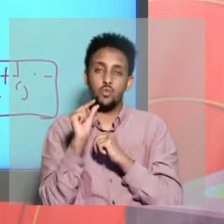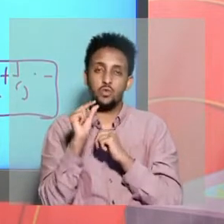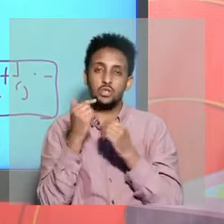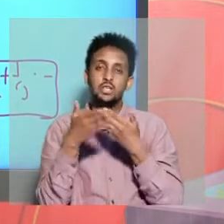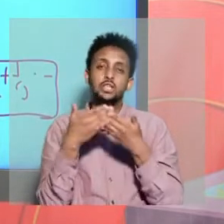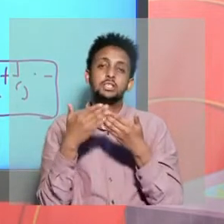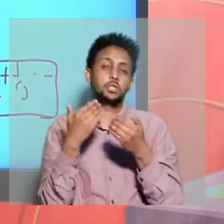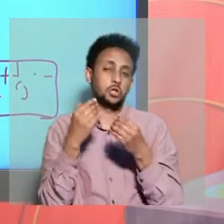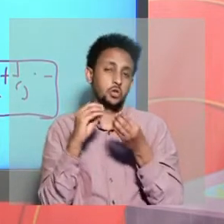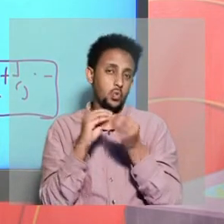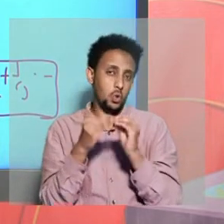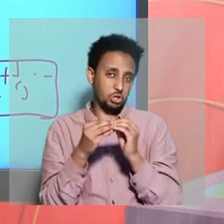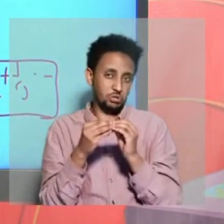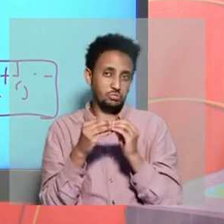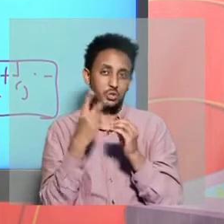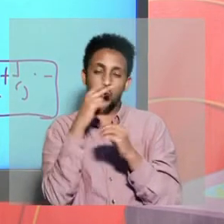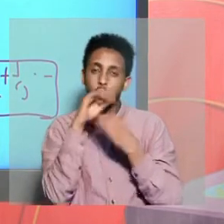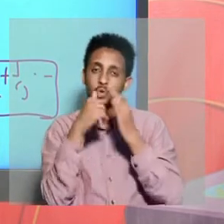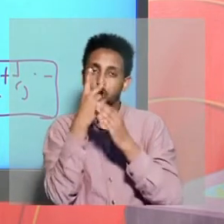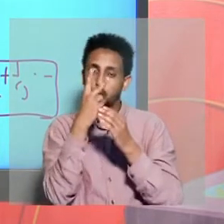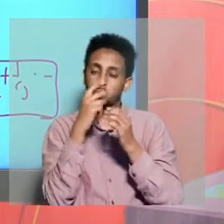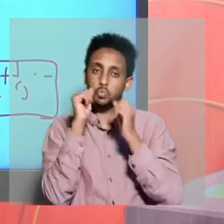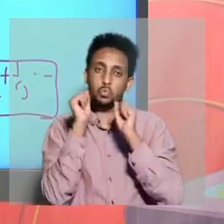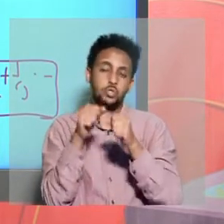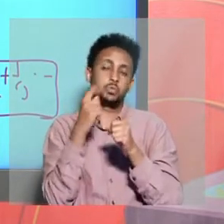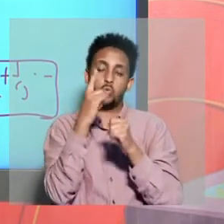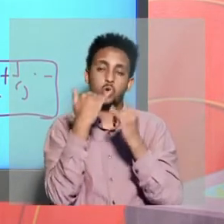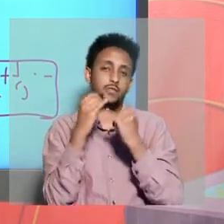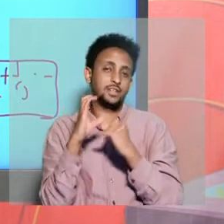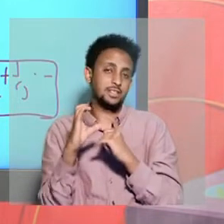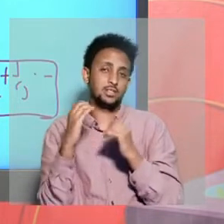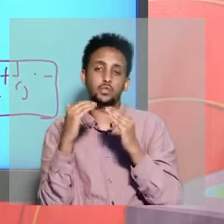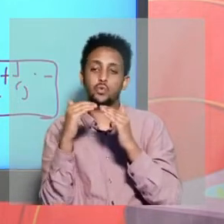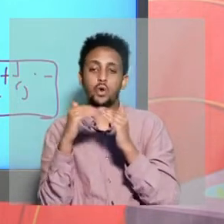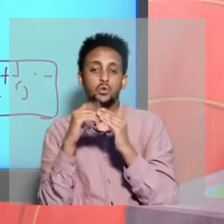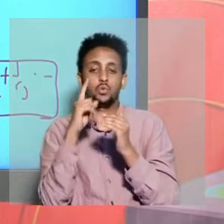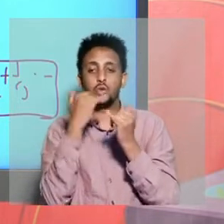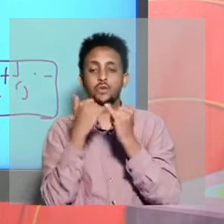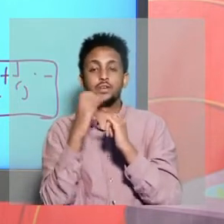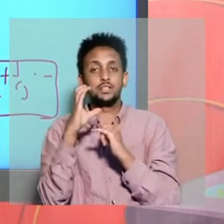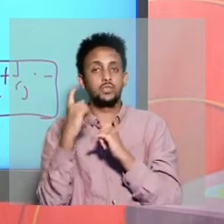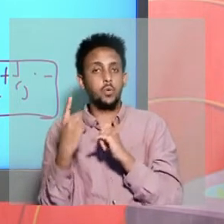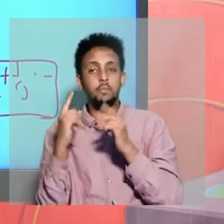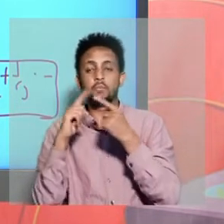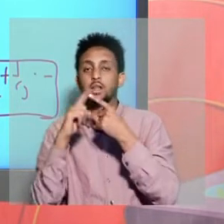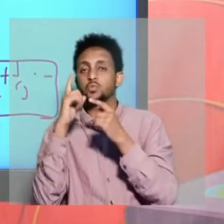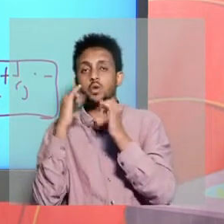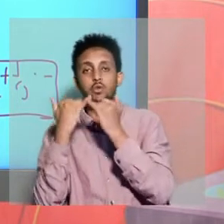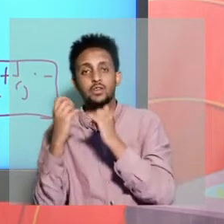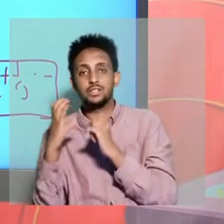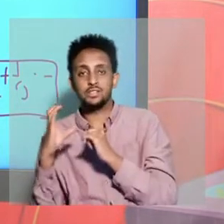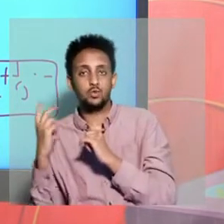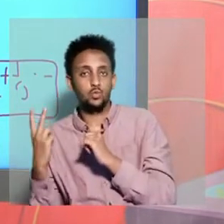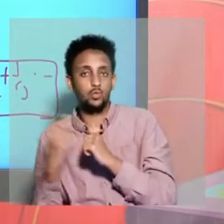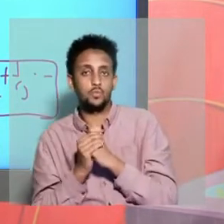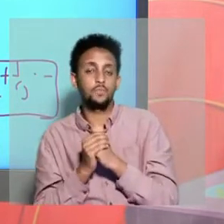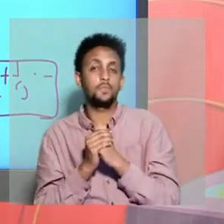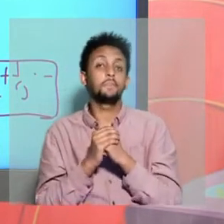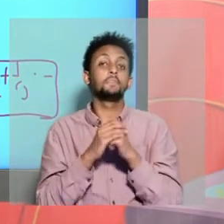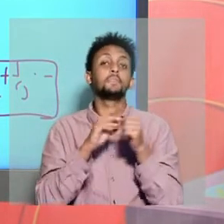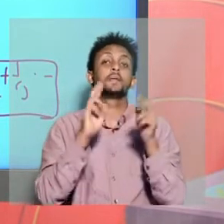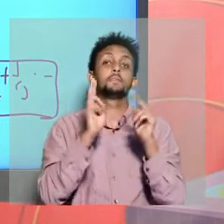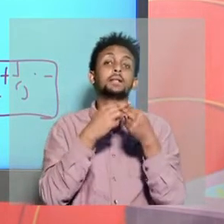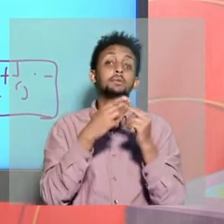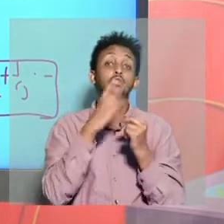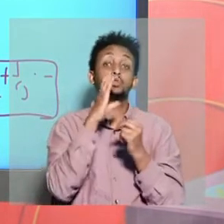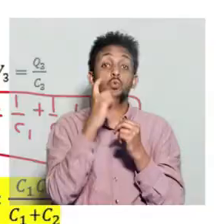easier equation. For only 2 capacitors, it's possible to have 1 over C is equals to 1 over C1 plus 1 over C2. The